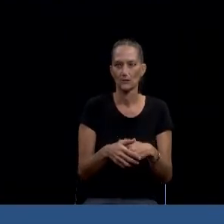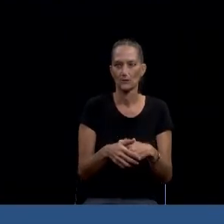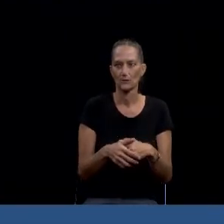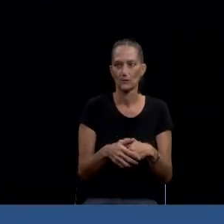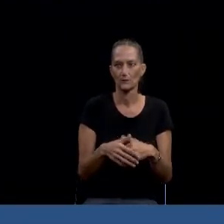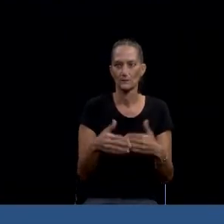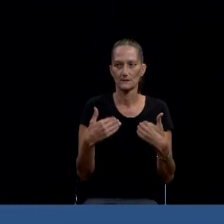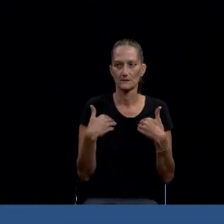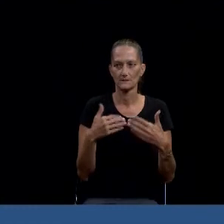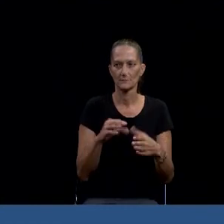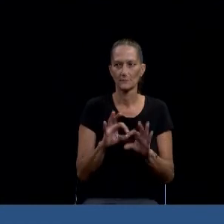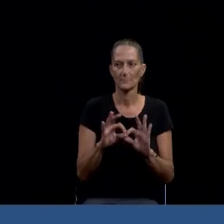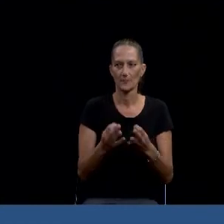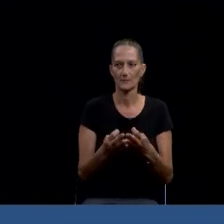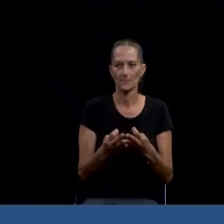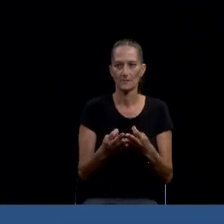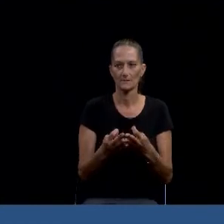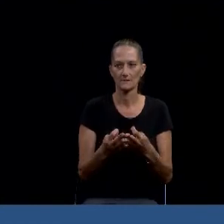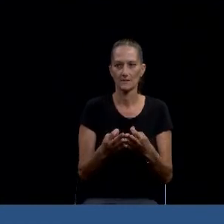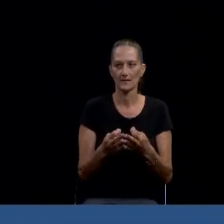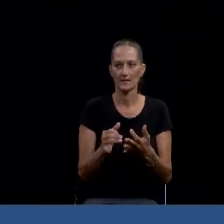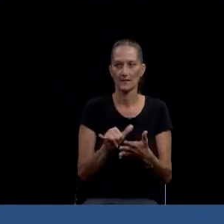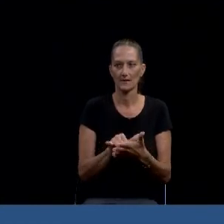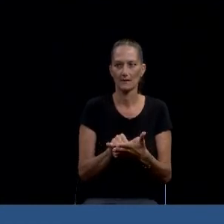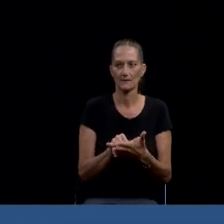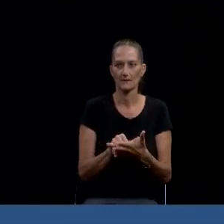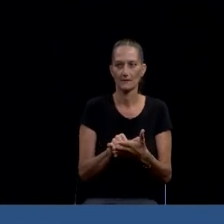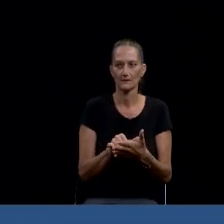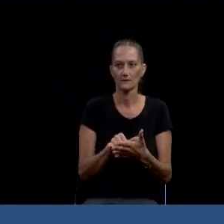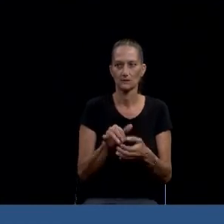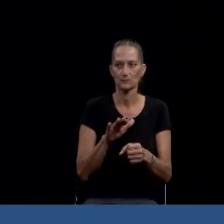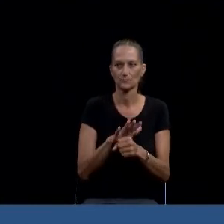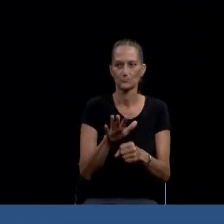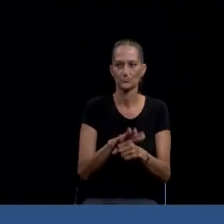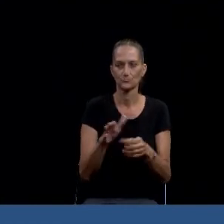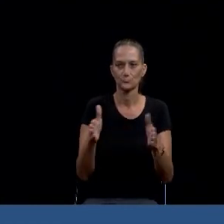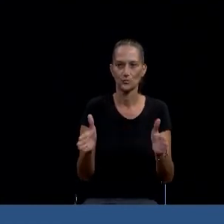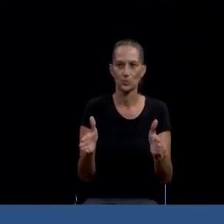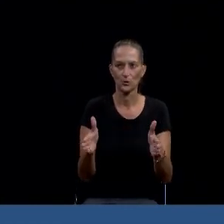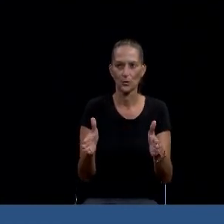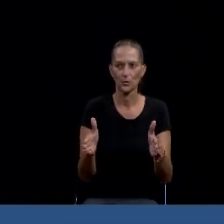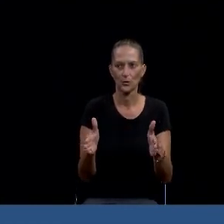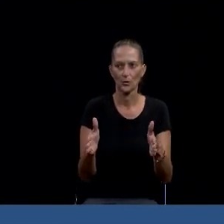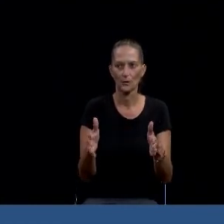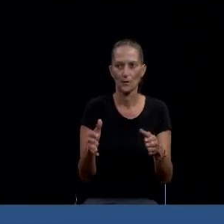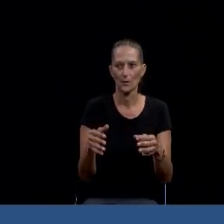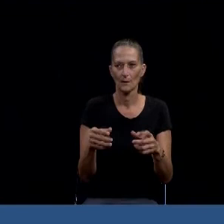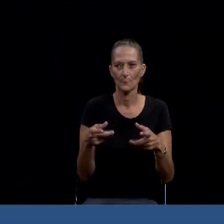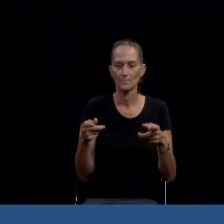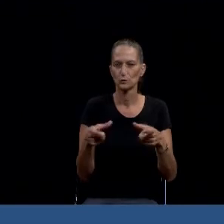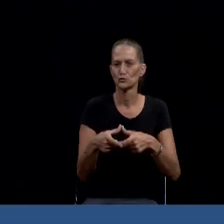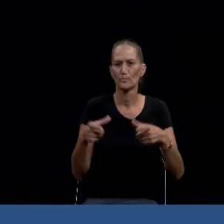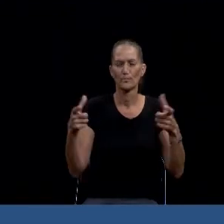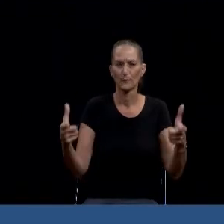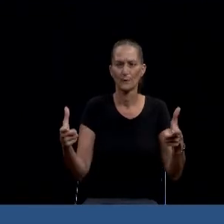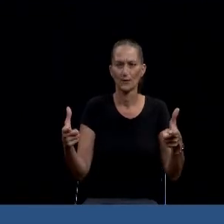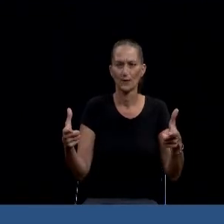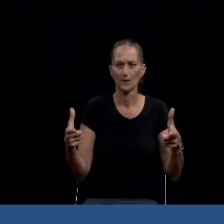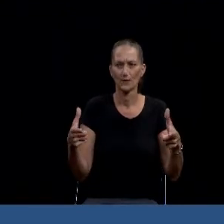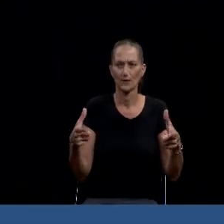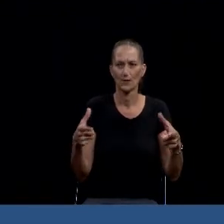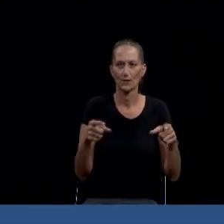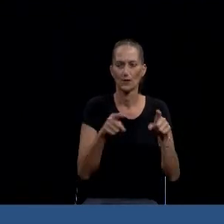have families who at one time had children living with them who are now grown. They